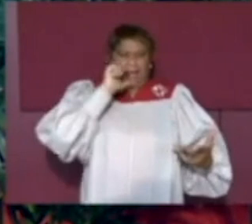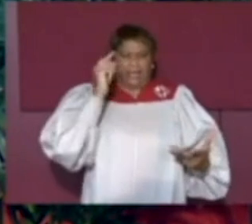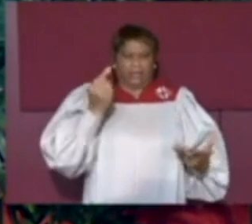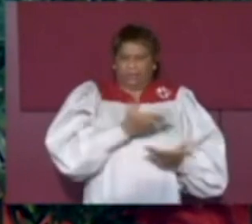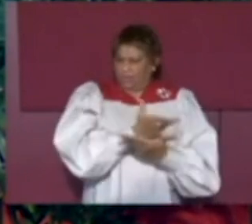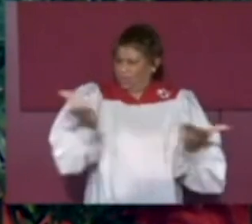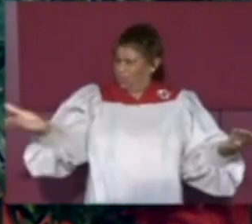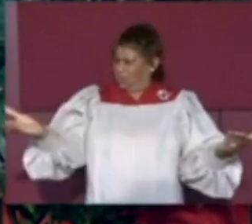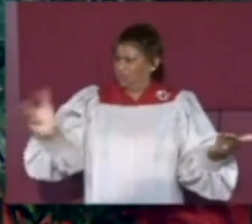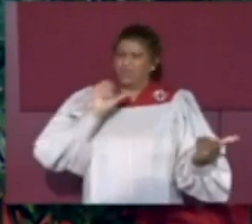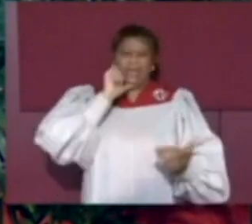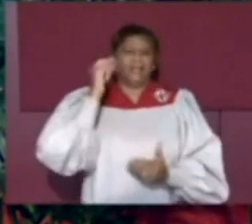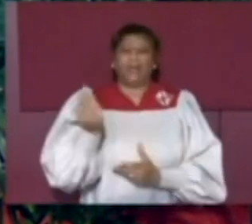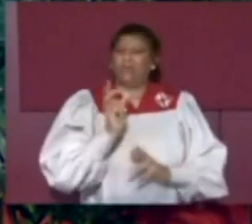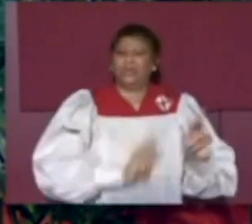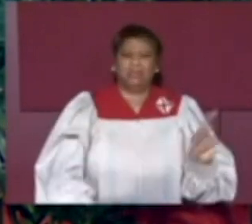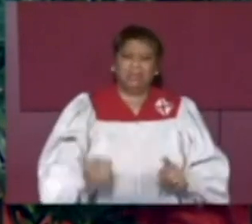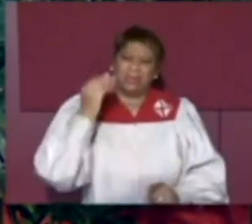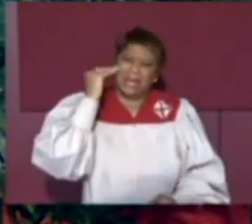know.